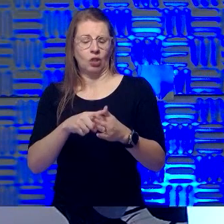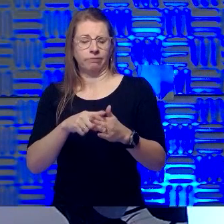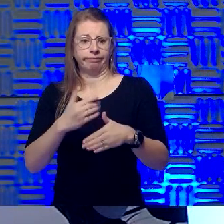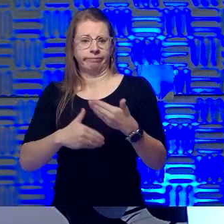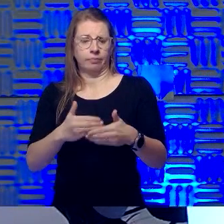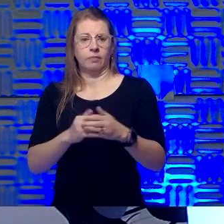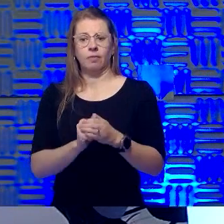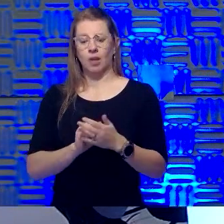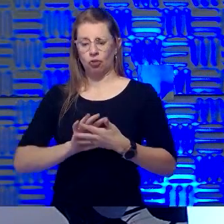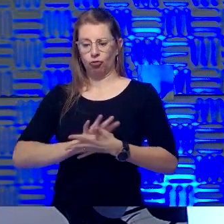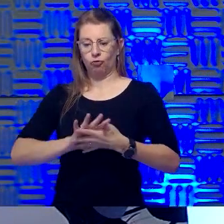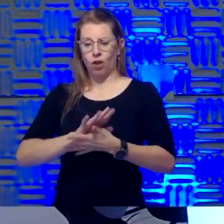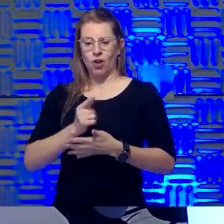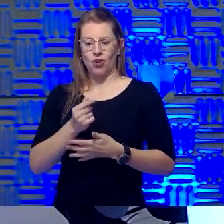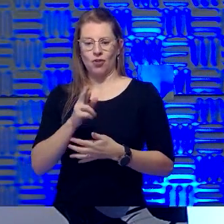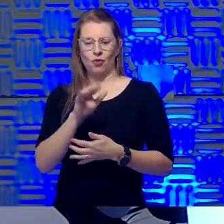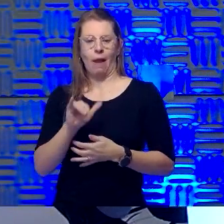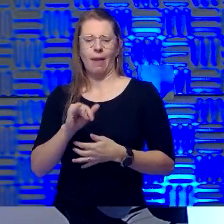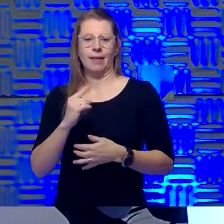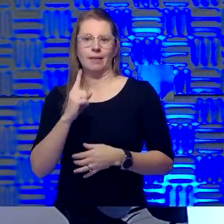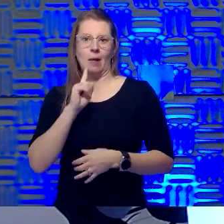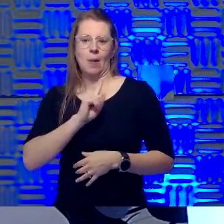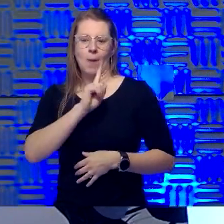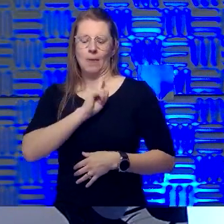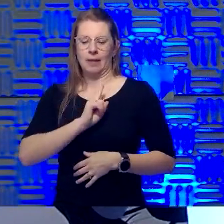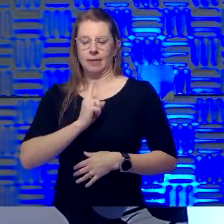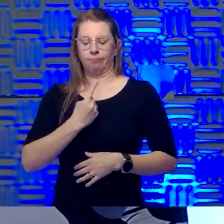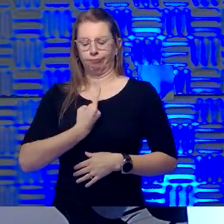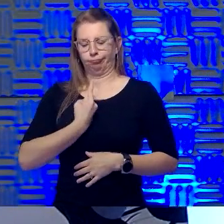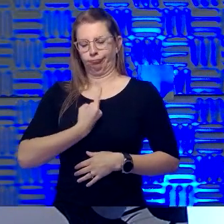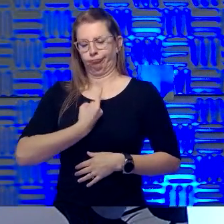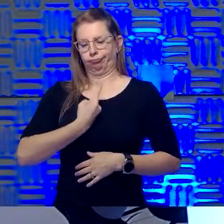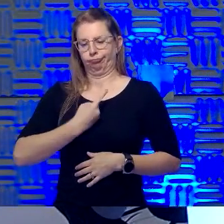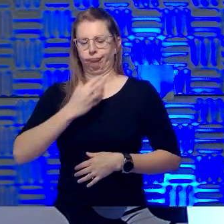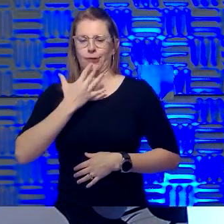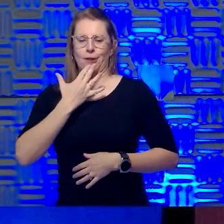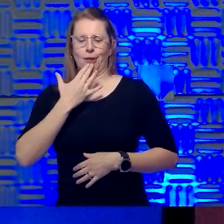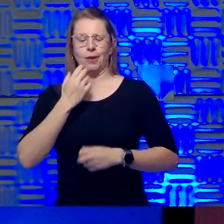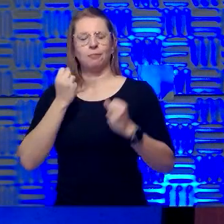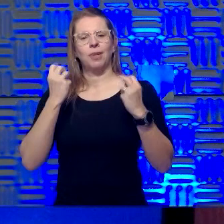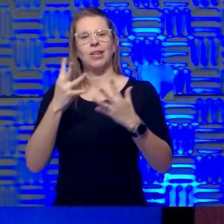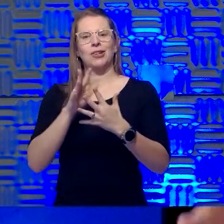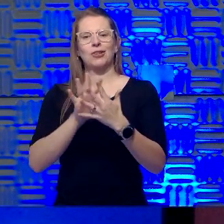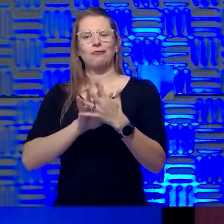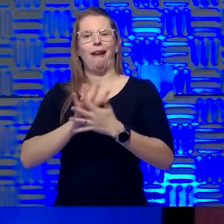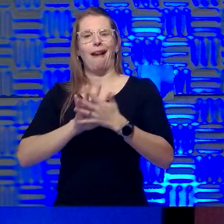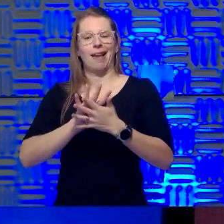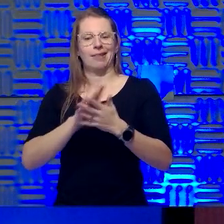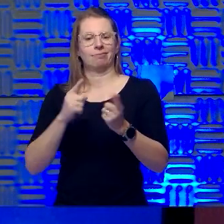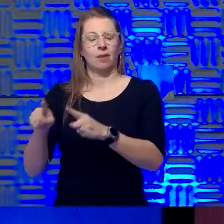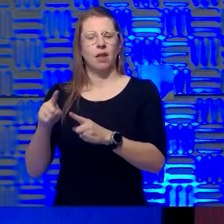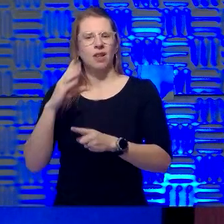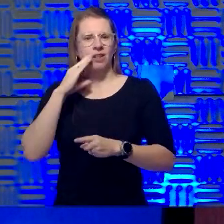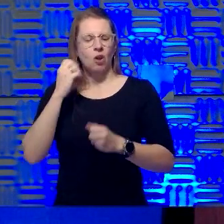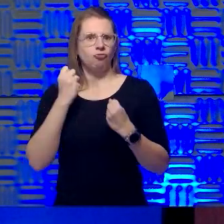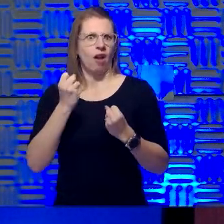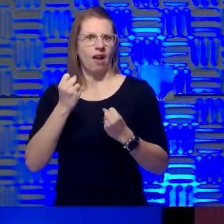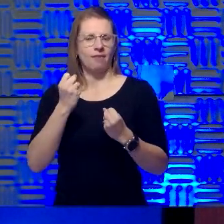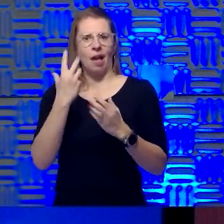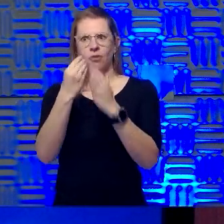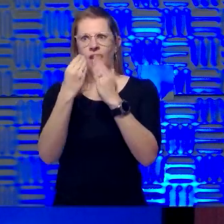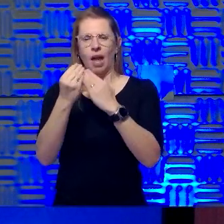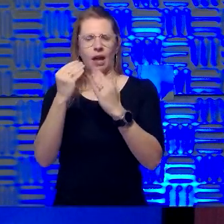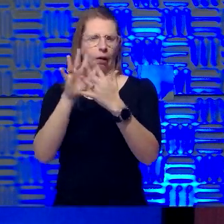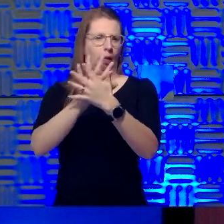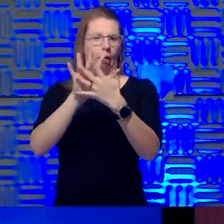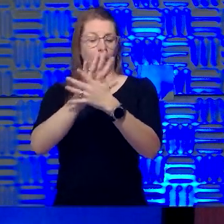Gray can be the loneliest color, right? And I think you're right about it's a lot of gray out there. It reminds me, sometimes when you drive outside, you can't see what's in front of you, and